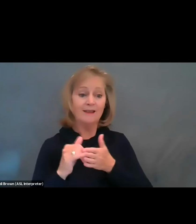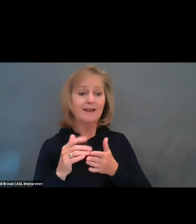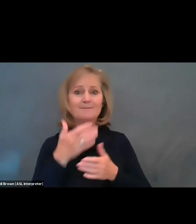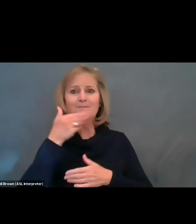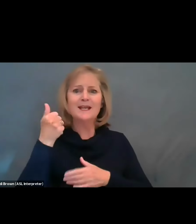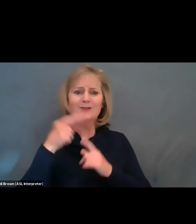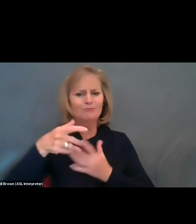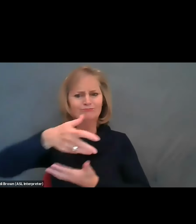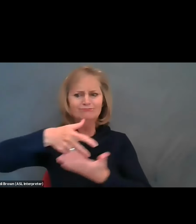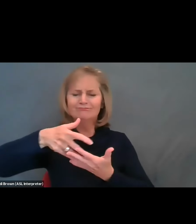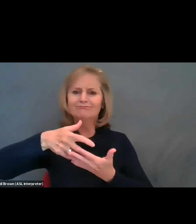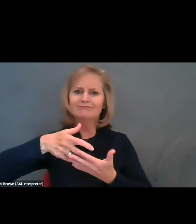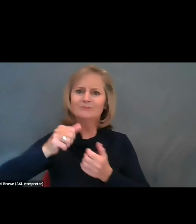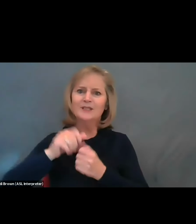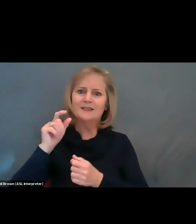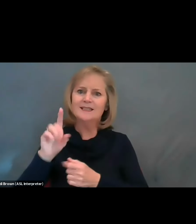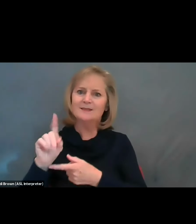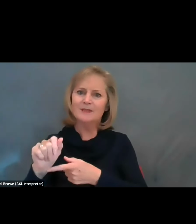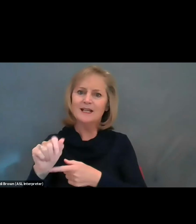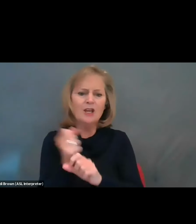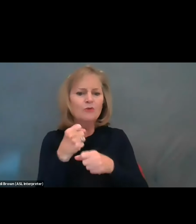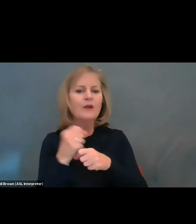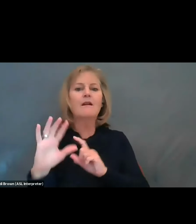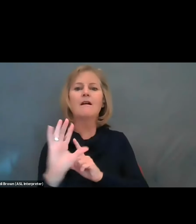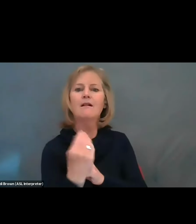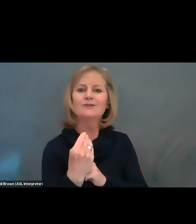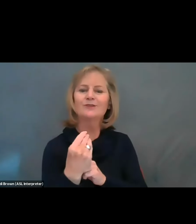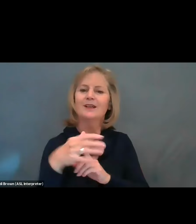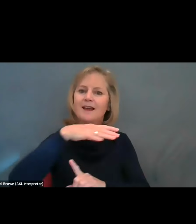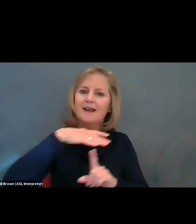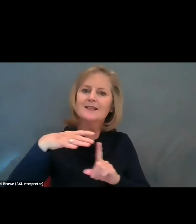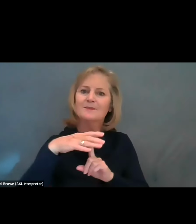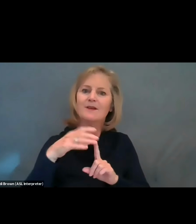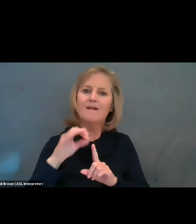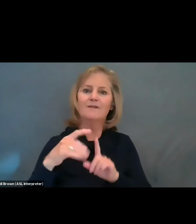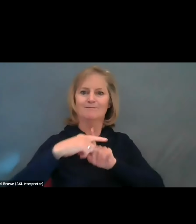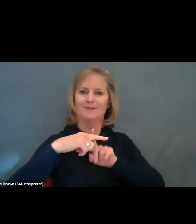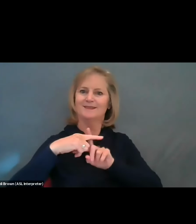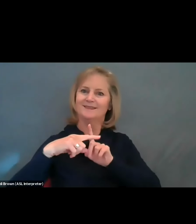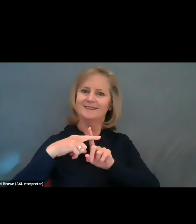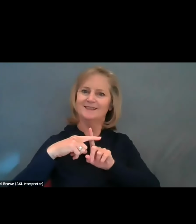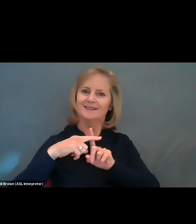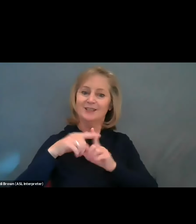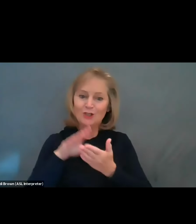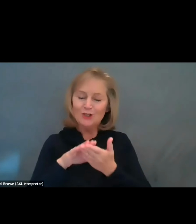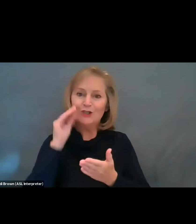best to interact and create this culture and atmosphere of a positive learning